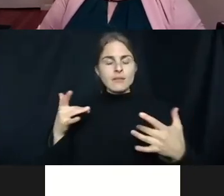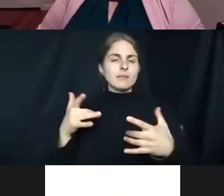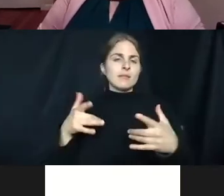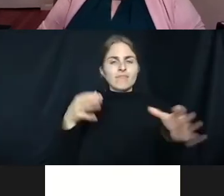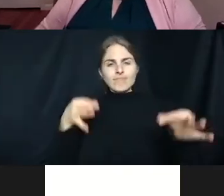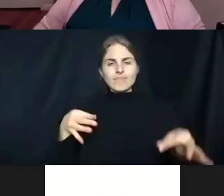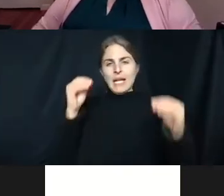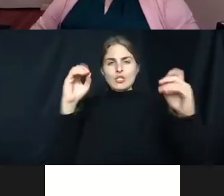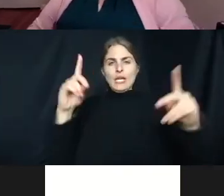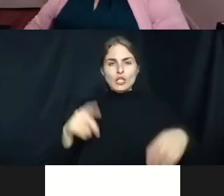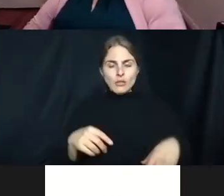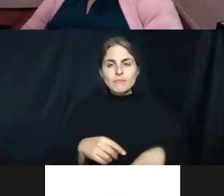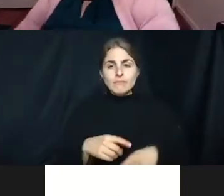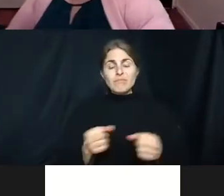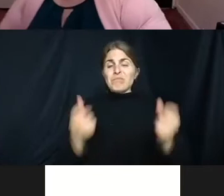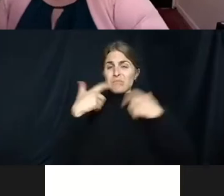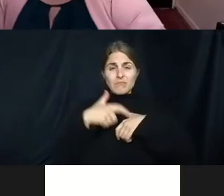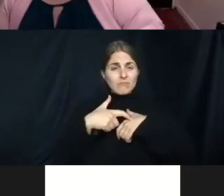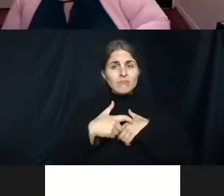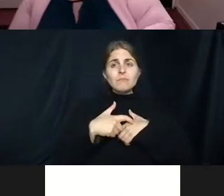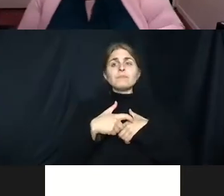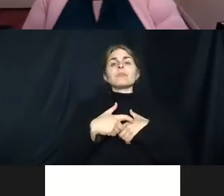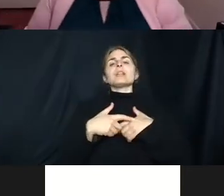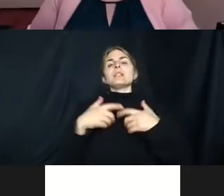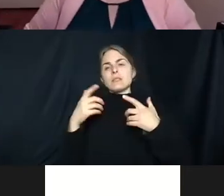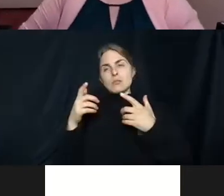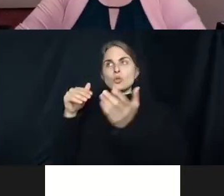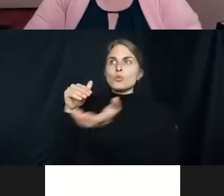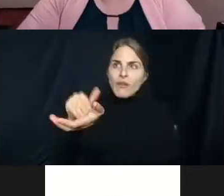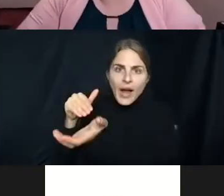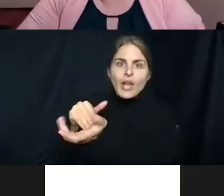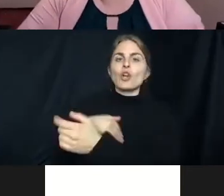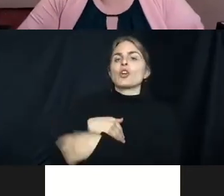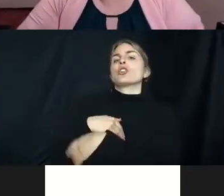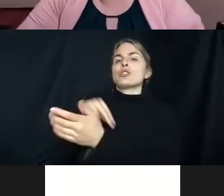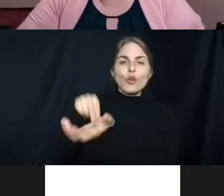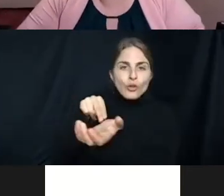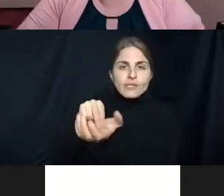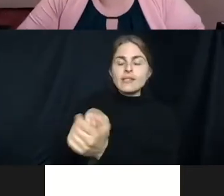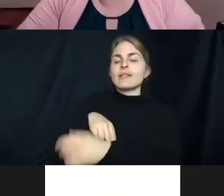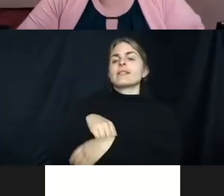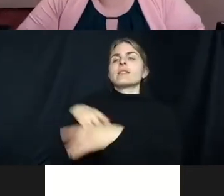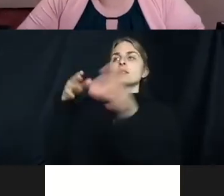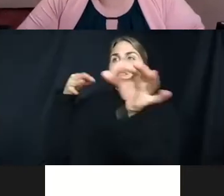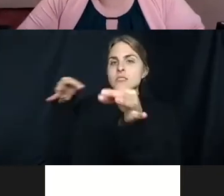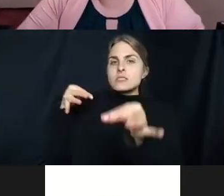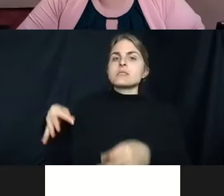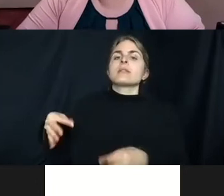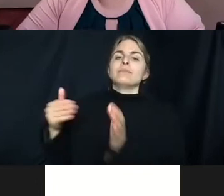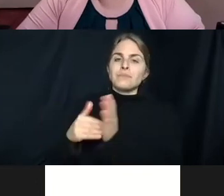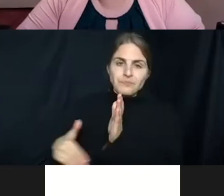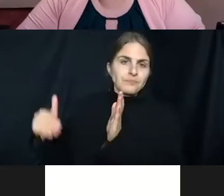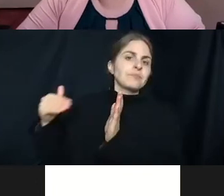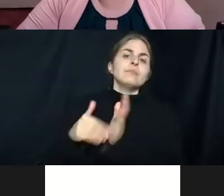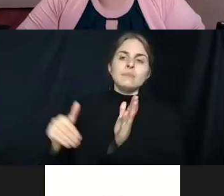And a lot of times it's to providers, nurses, et cetera. And you know, what I find a lot of